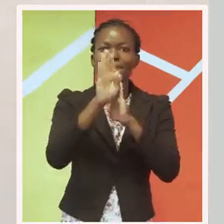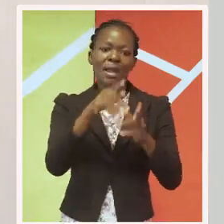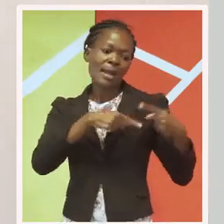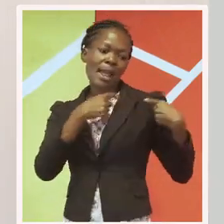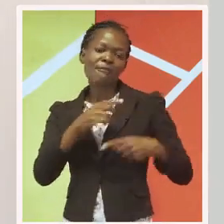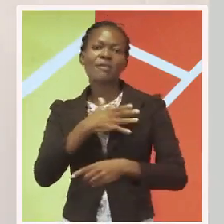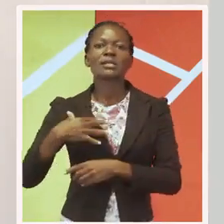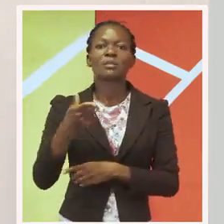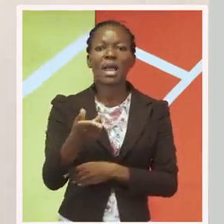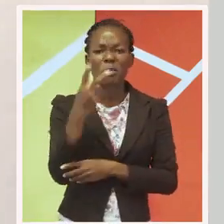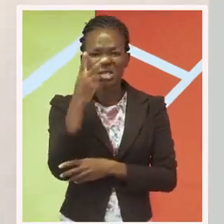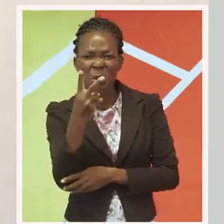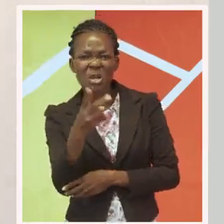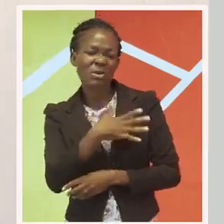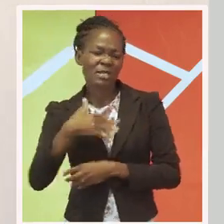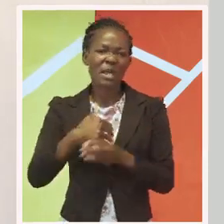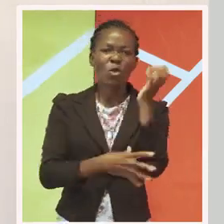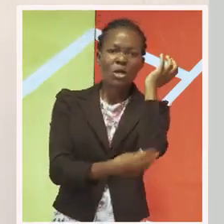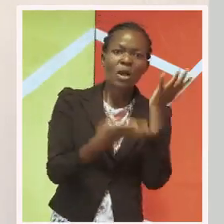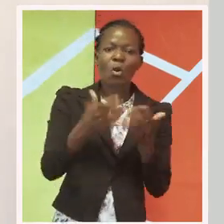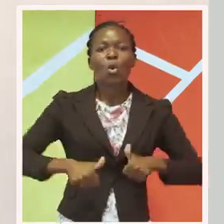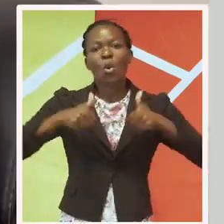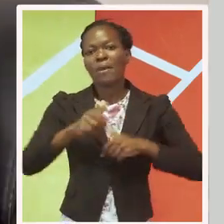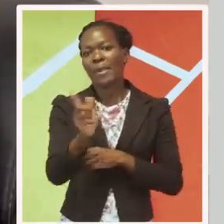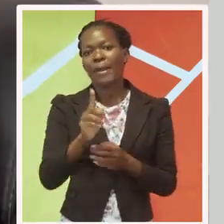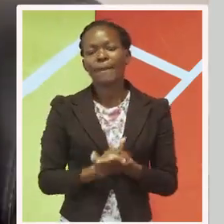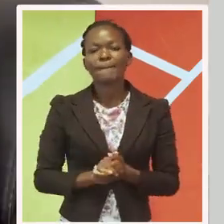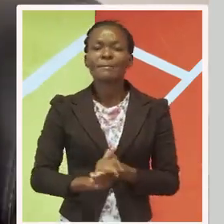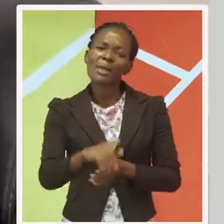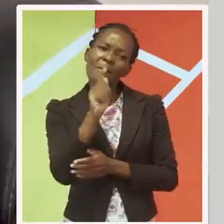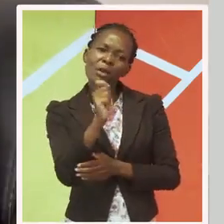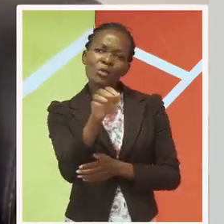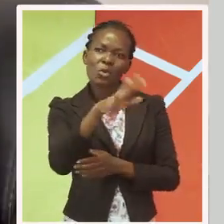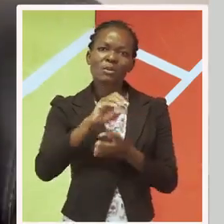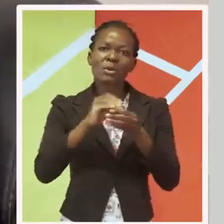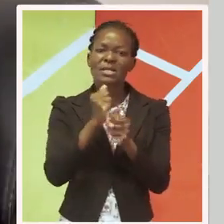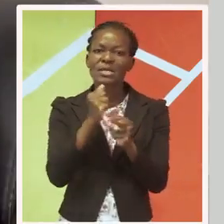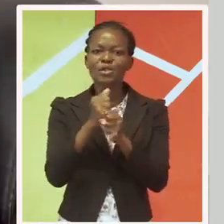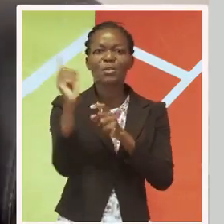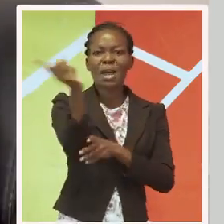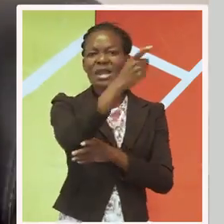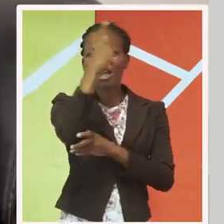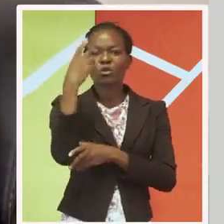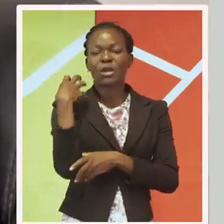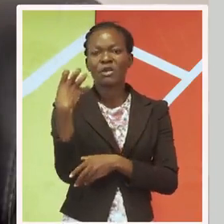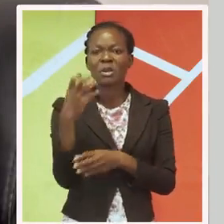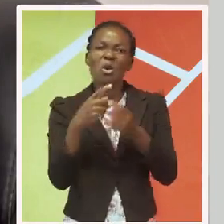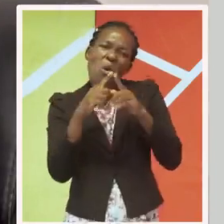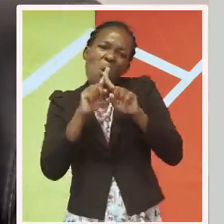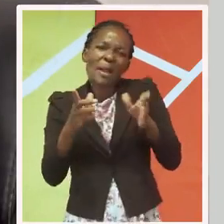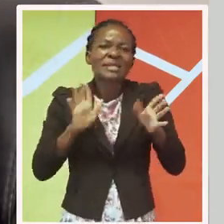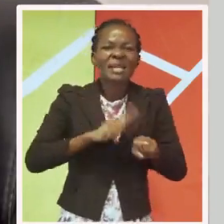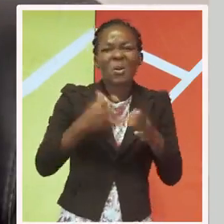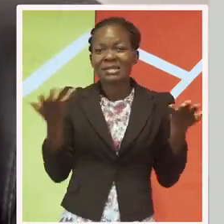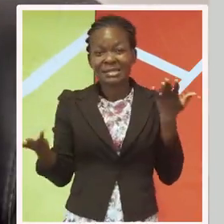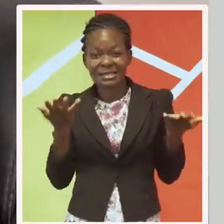of women despite their income. These tools can be put to use by national